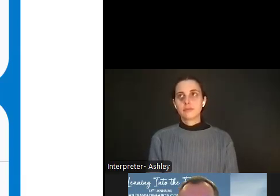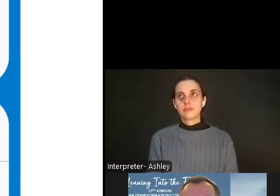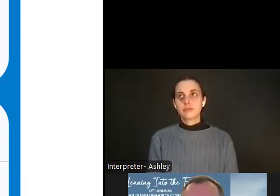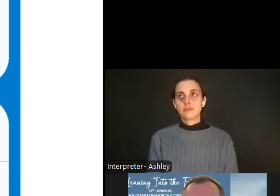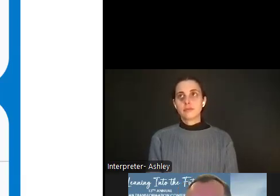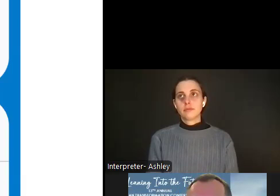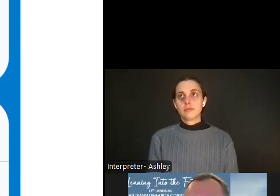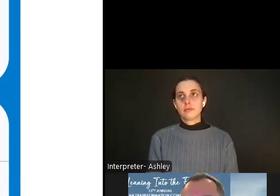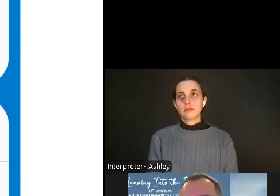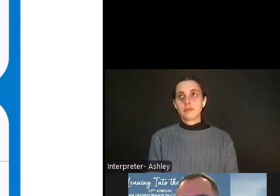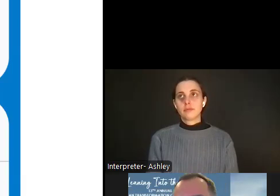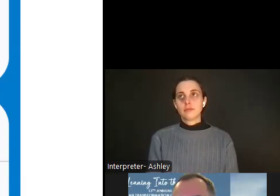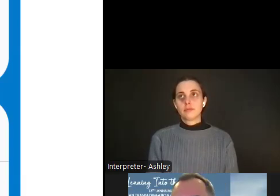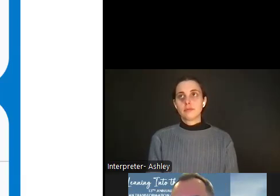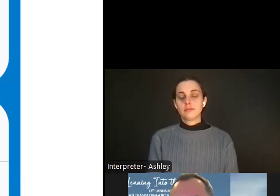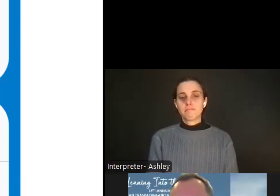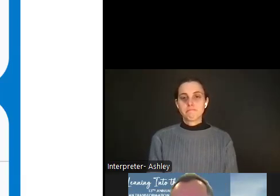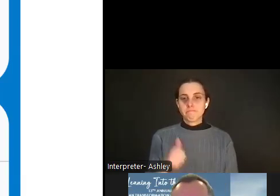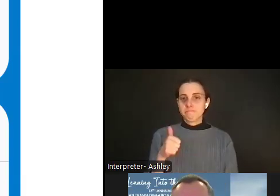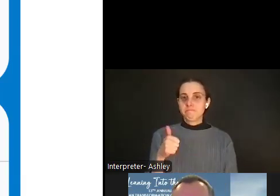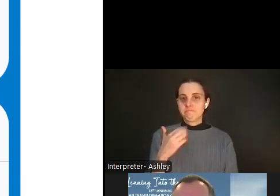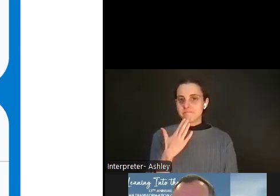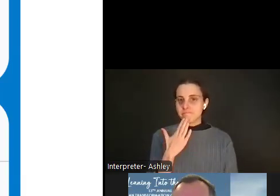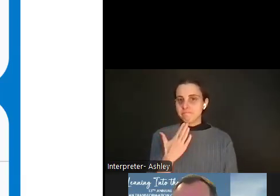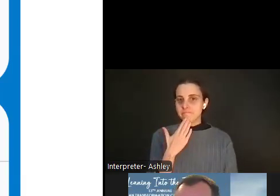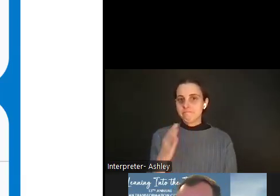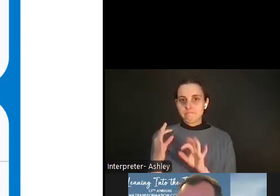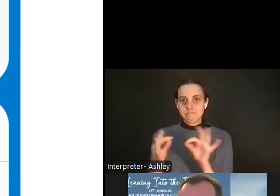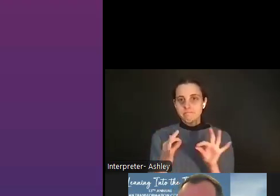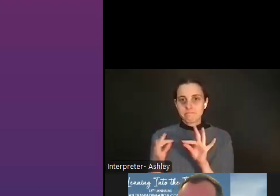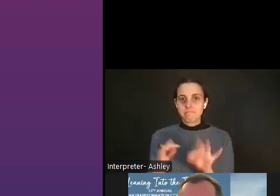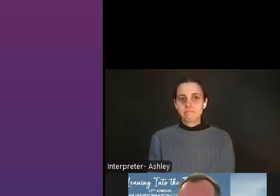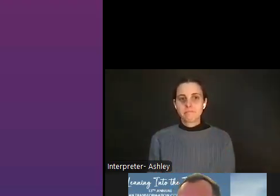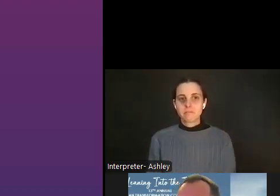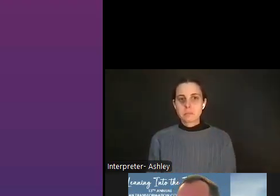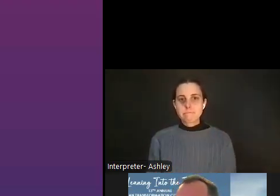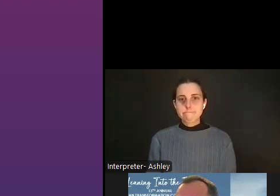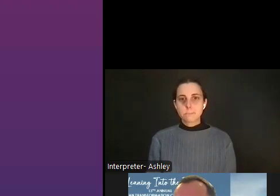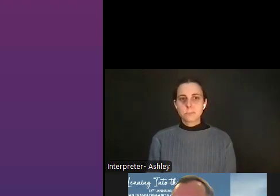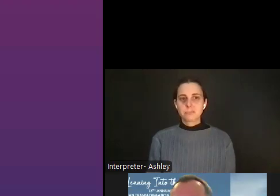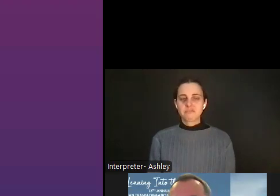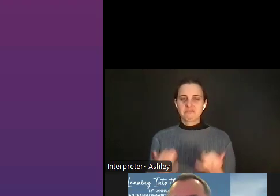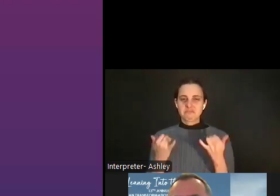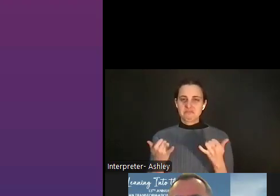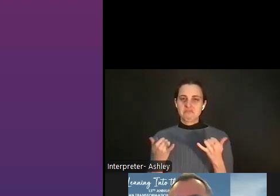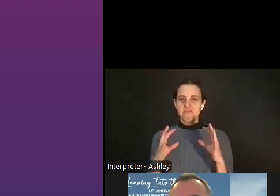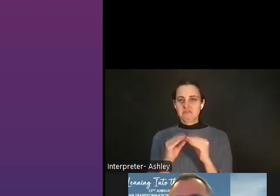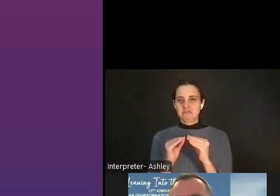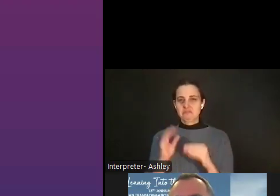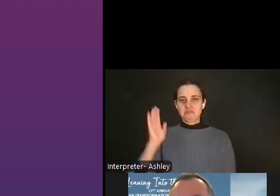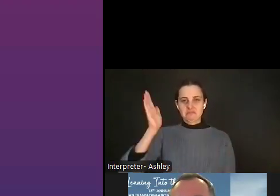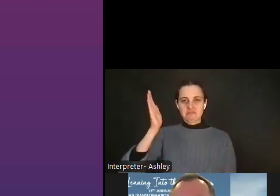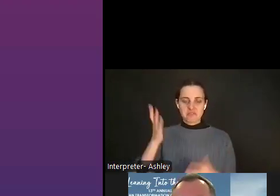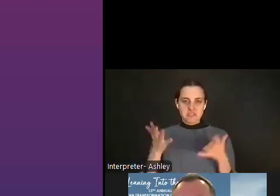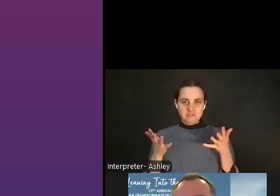All right, excellent, excellent. Well, thank you so much for the feedback. And then, so this concludes the presentation. You'll